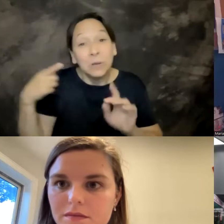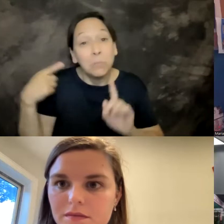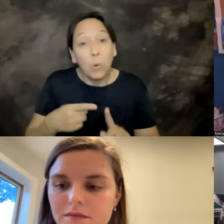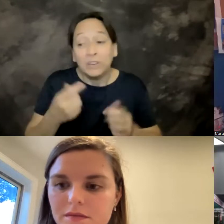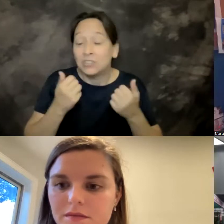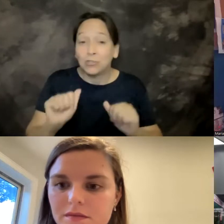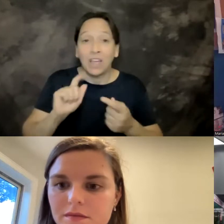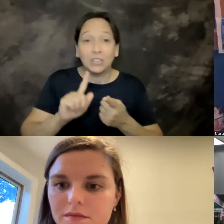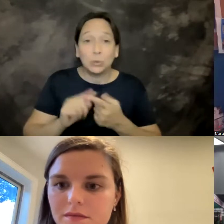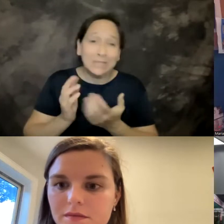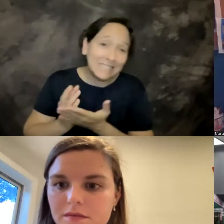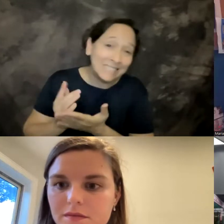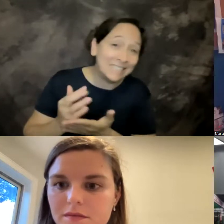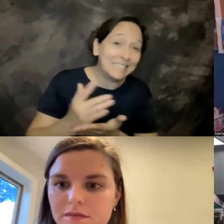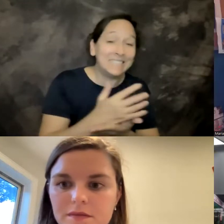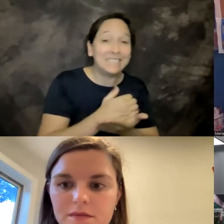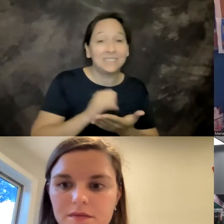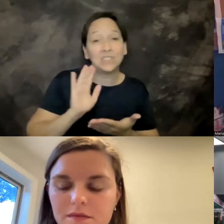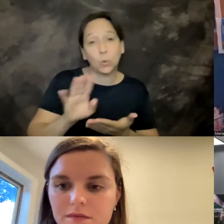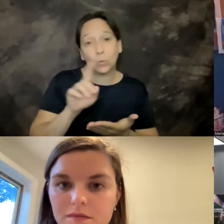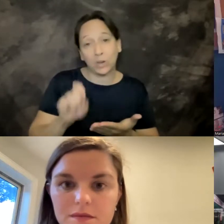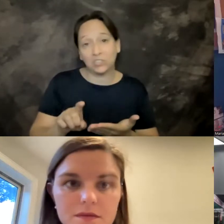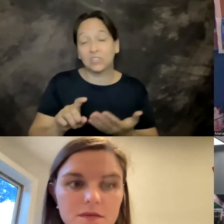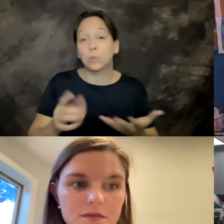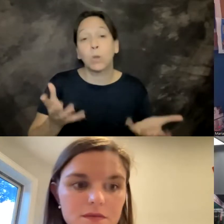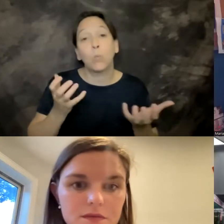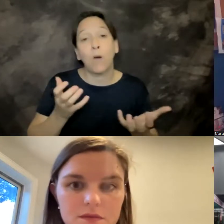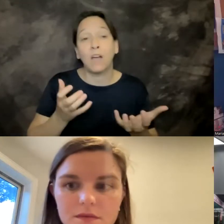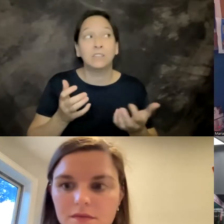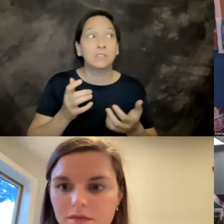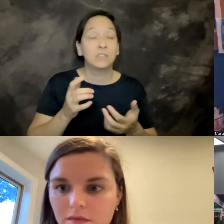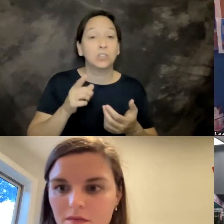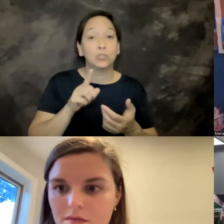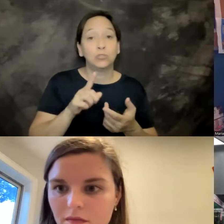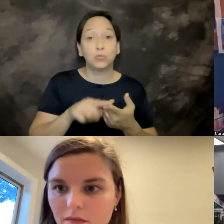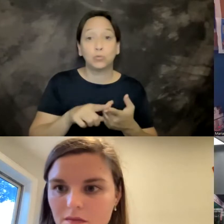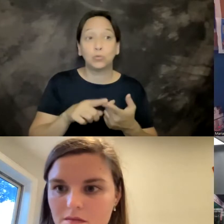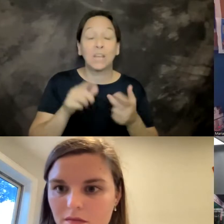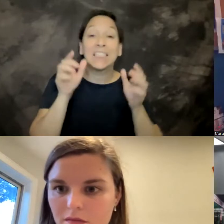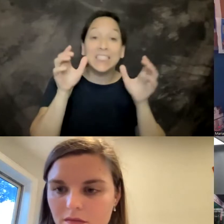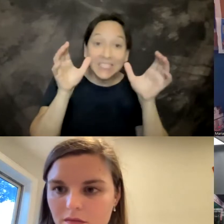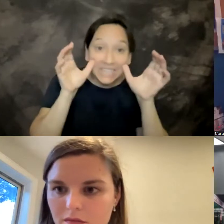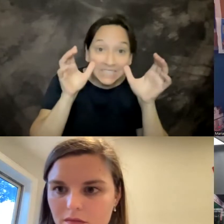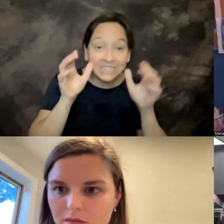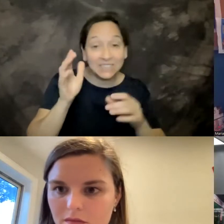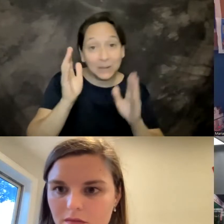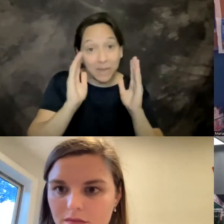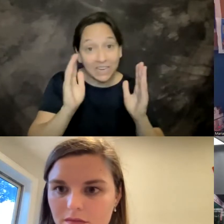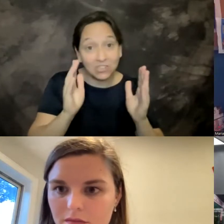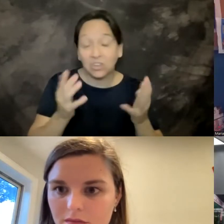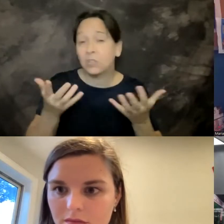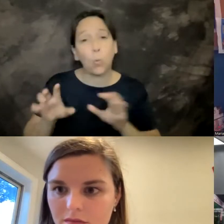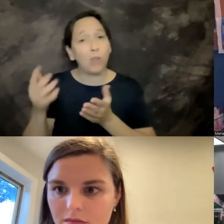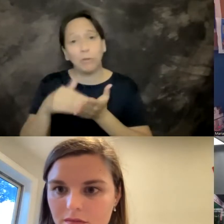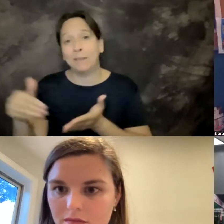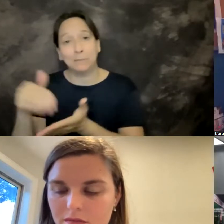actually answering them. If you could do your best to actually like be listening in so that we don't have to continue to repeat ourselves. I know there's a lot of different